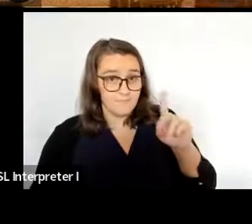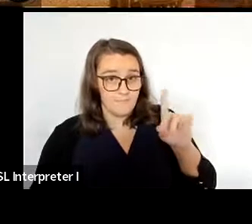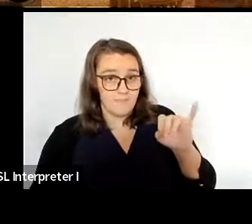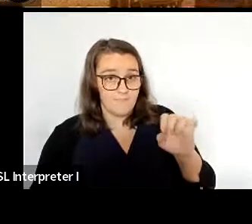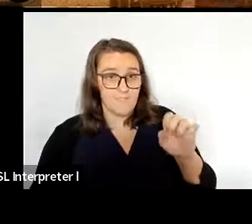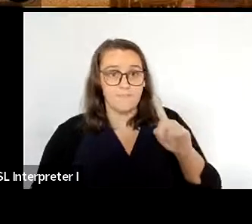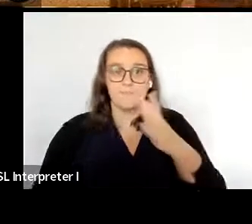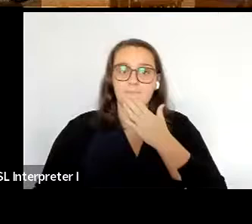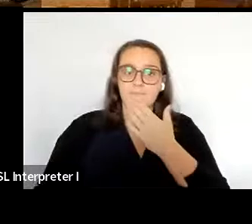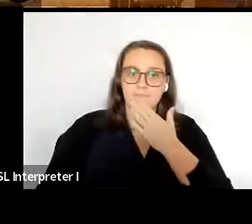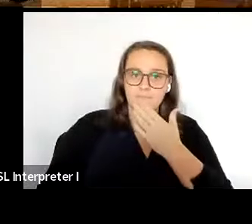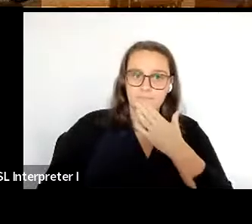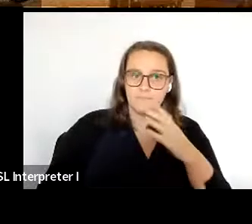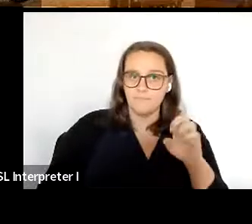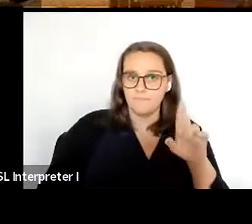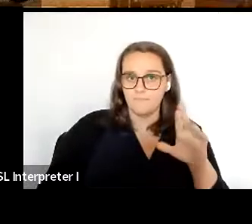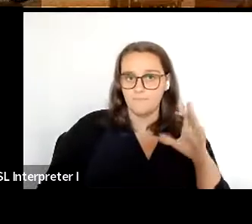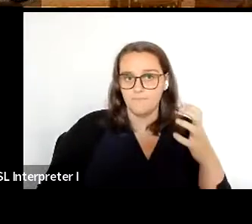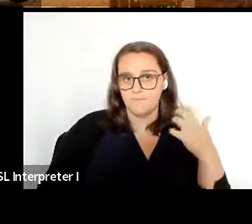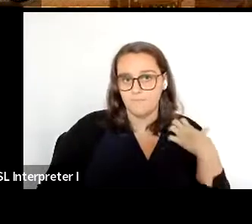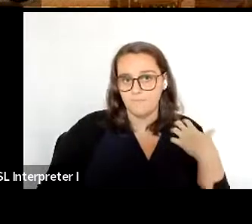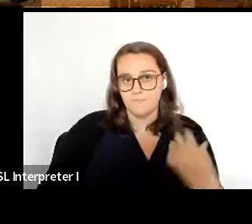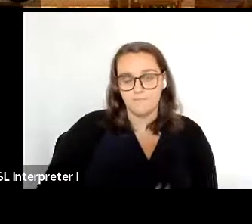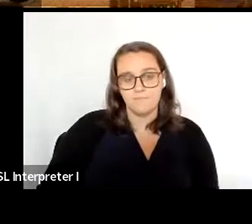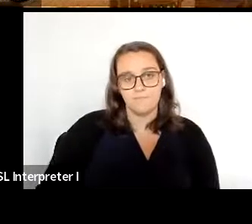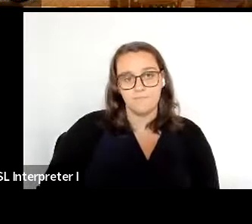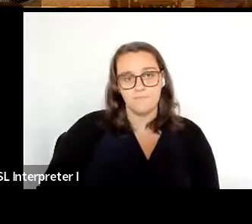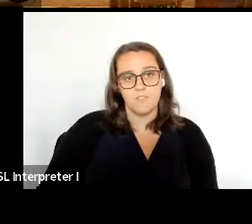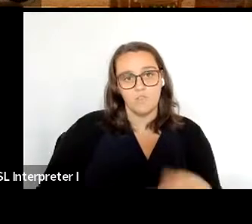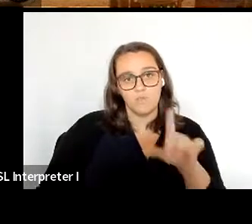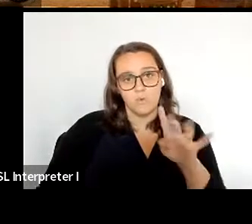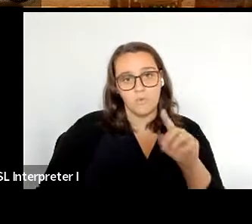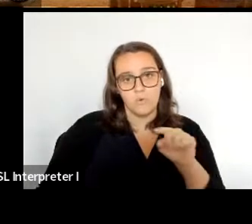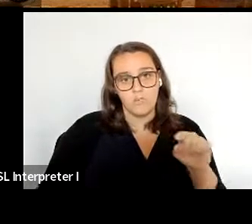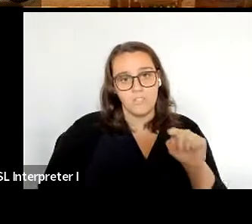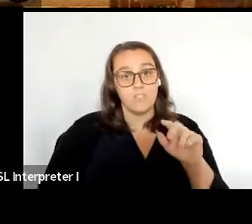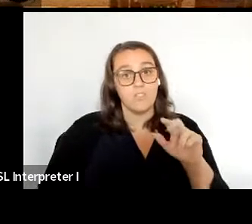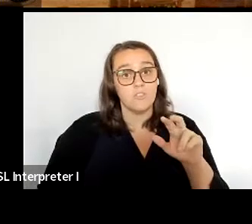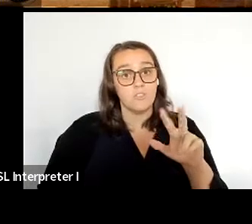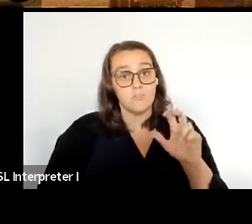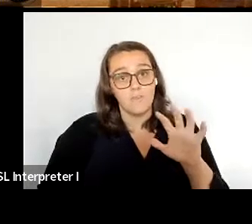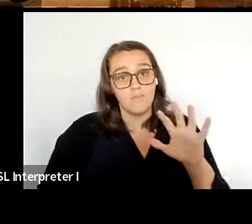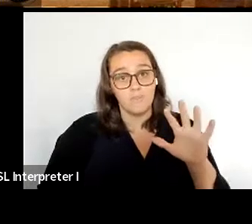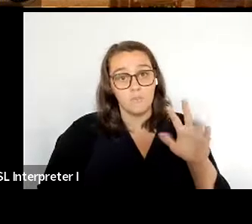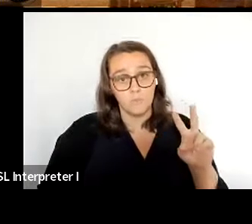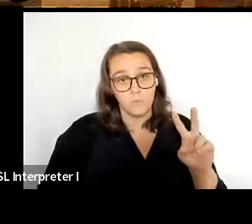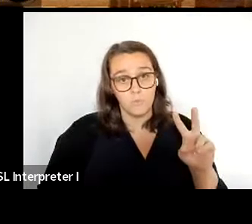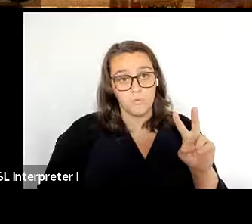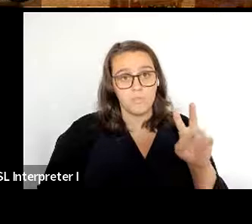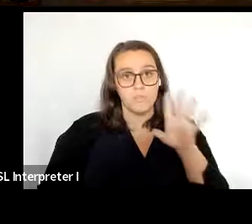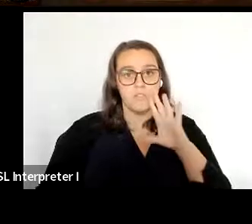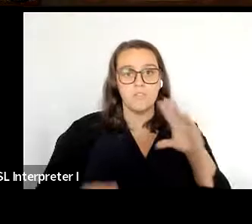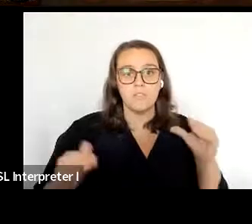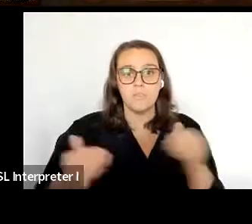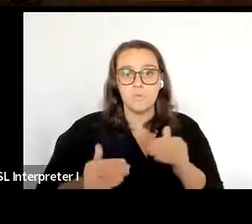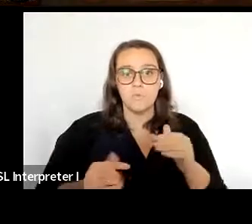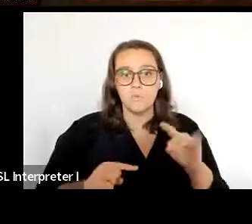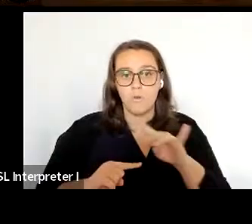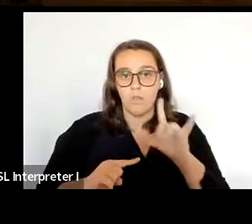Thank you, Mr. Chairman. Bill 24-352 was introduced on July